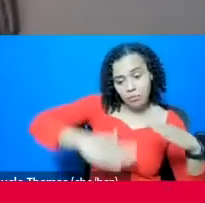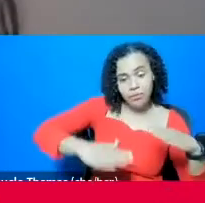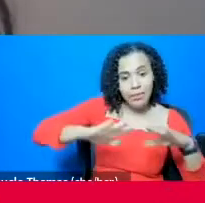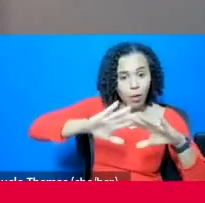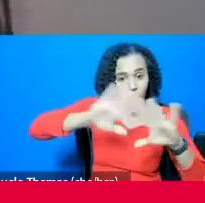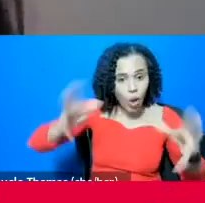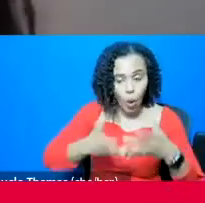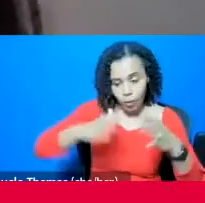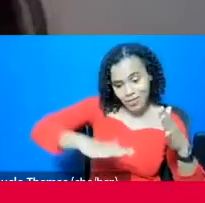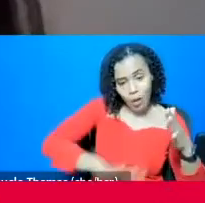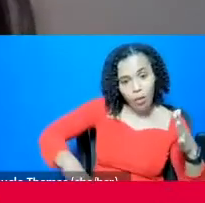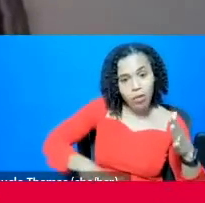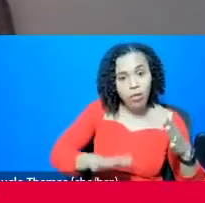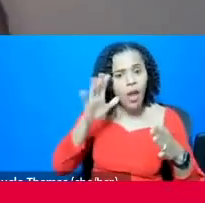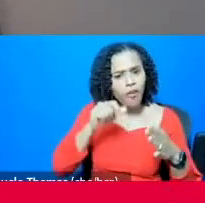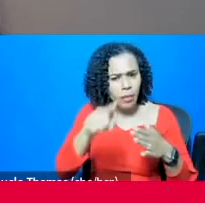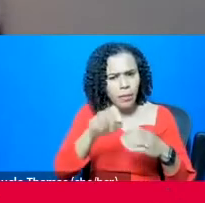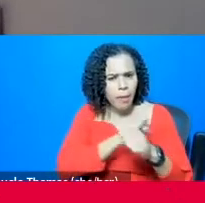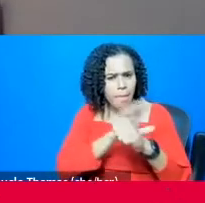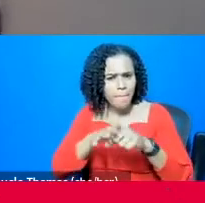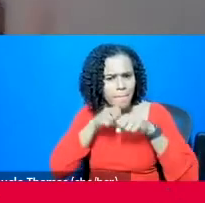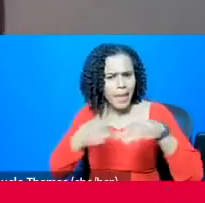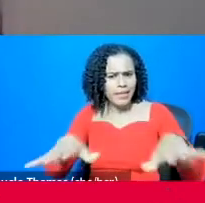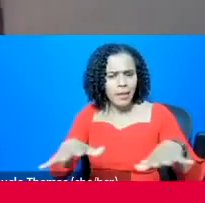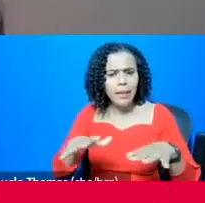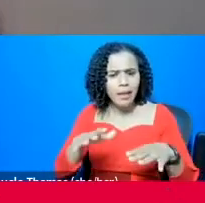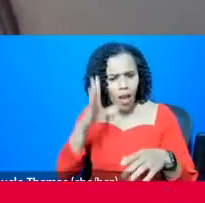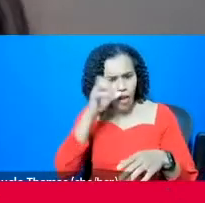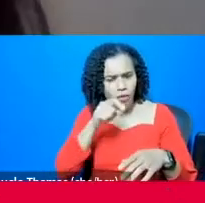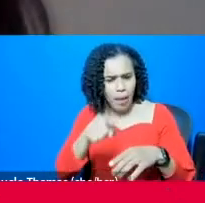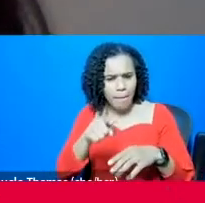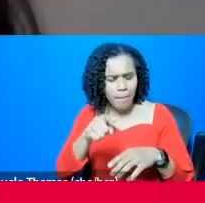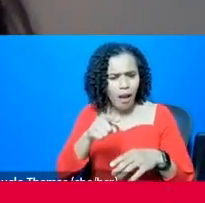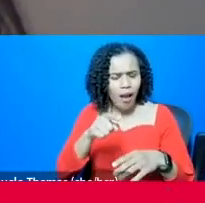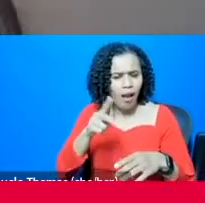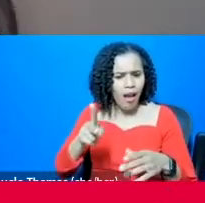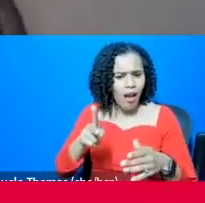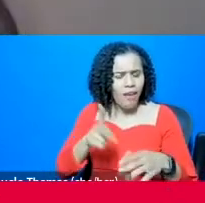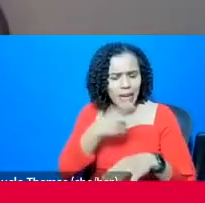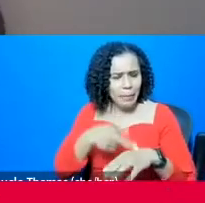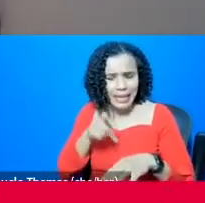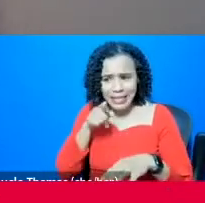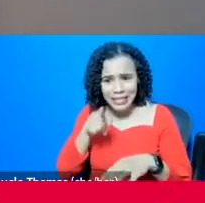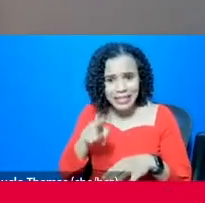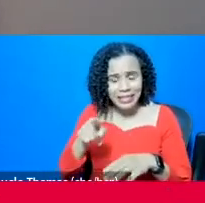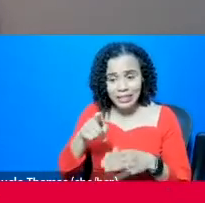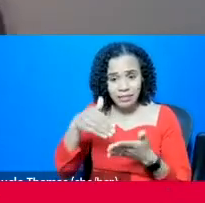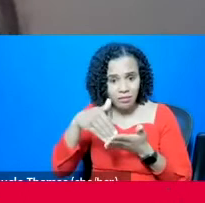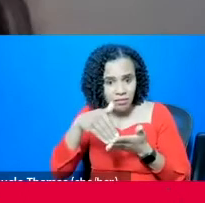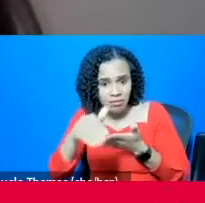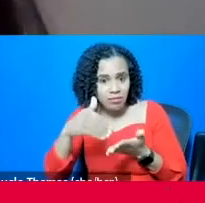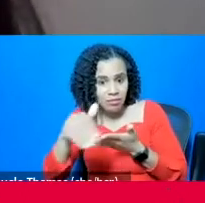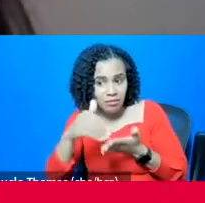the pandemic, the Philippines was one of the biggest quote-unquote exporters of nurses around the world, which actually left the Philippines